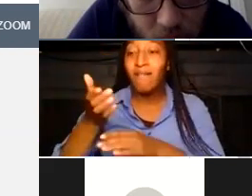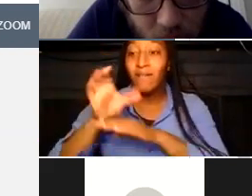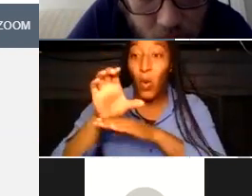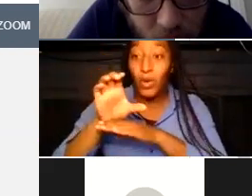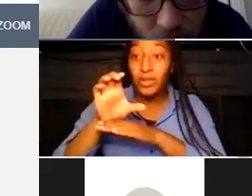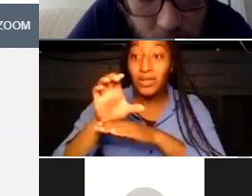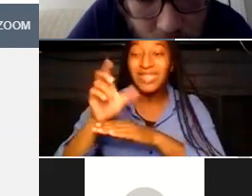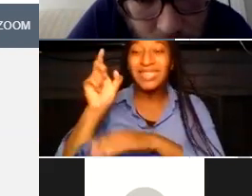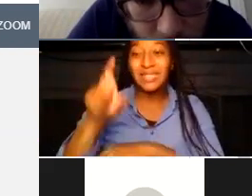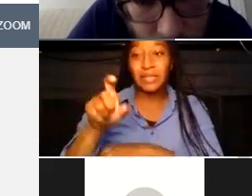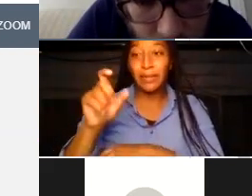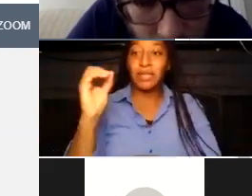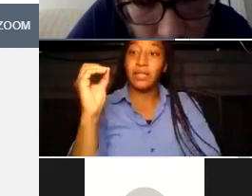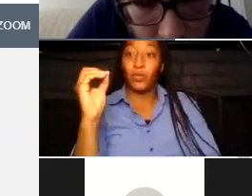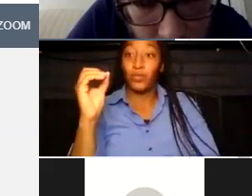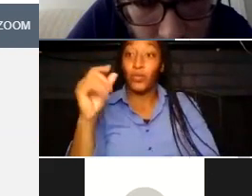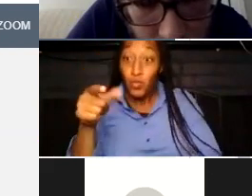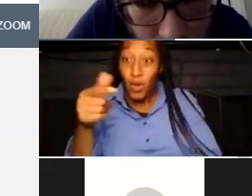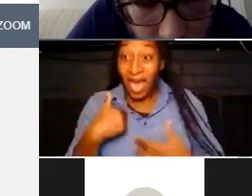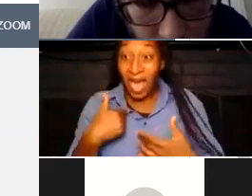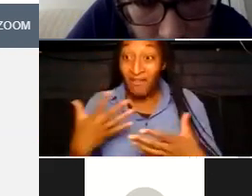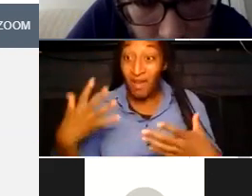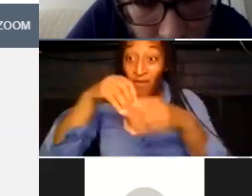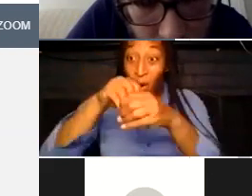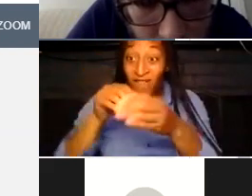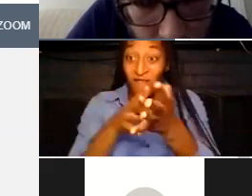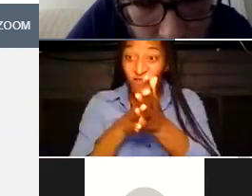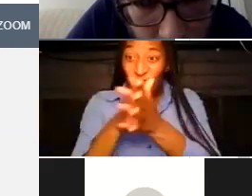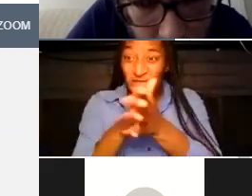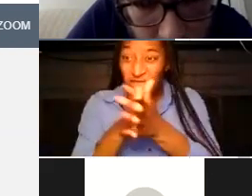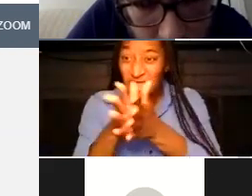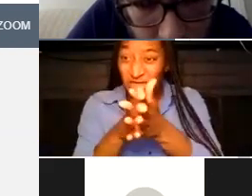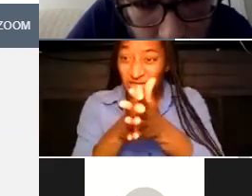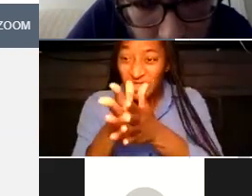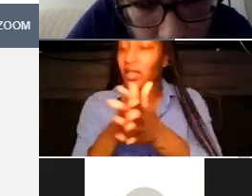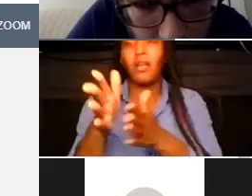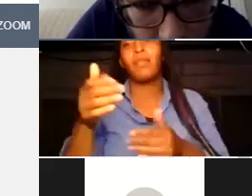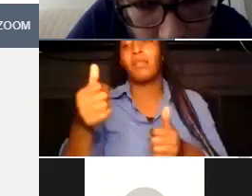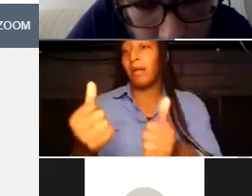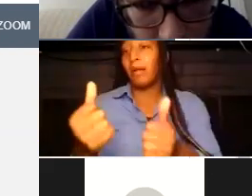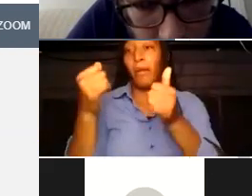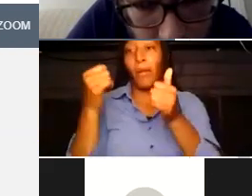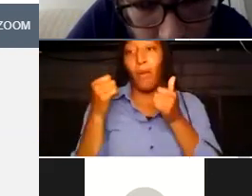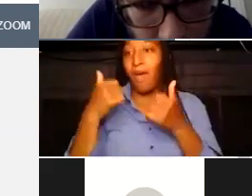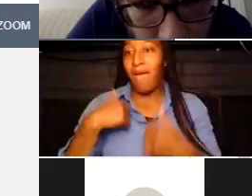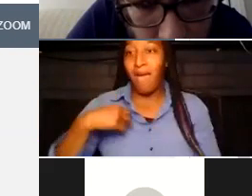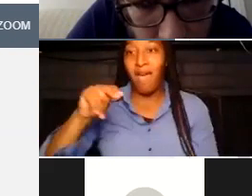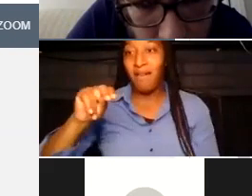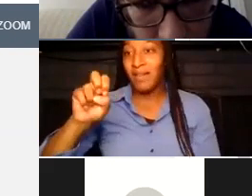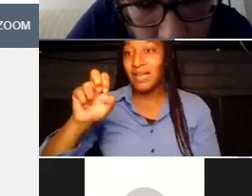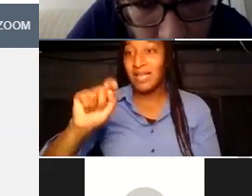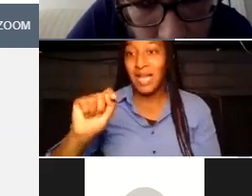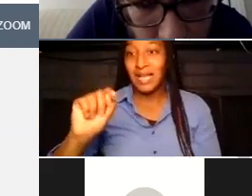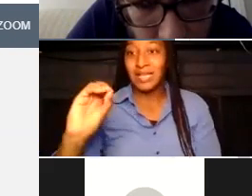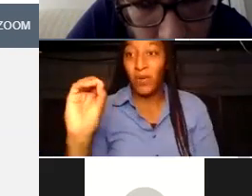If you have friction, that's not going to happen. So you see this like oval shaped line that's drawn around is saying that these things